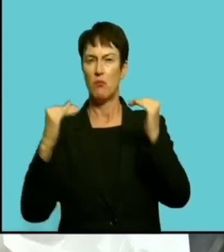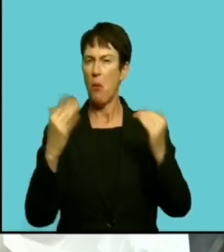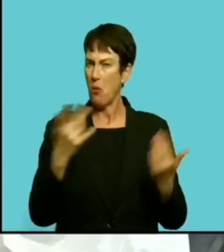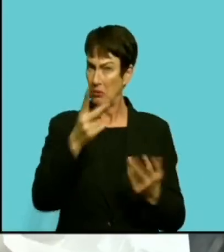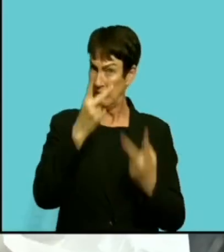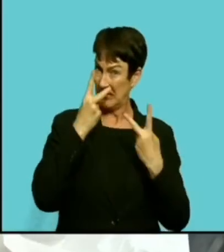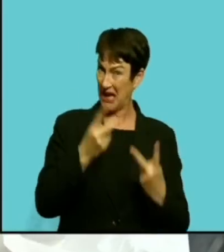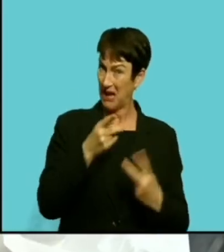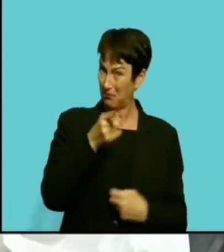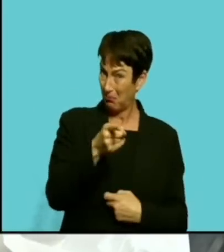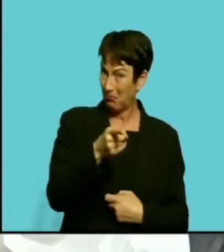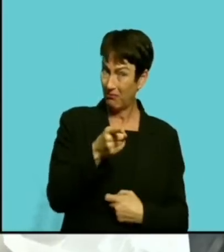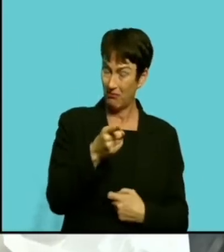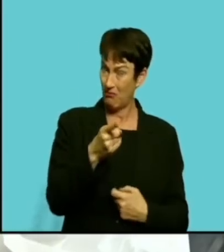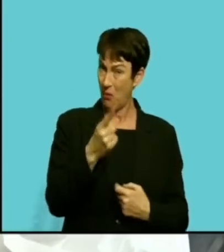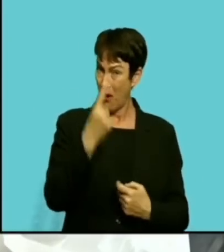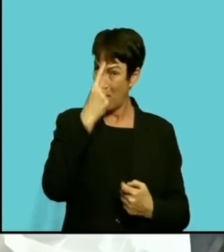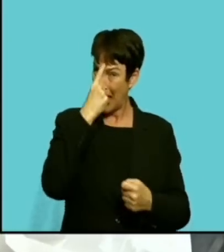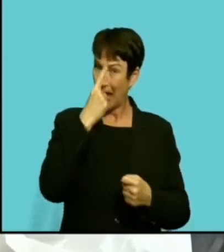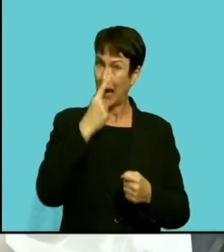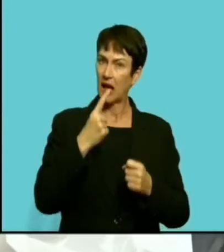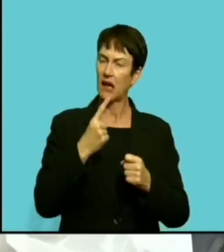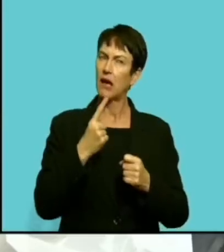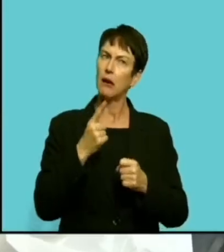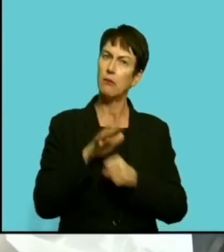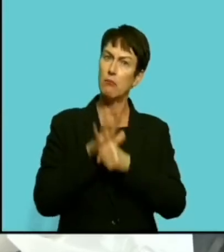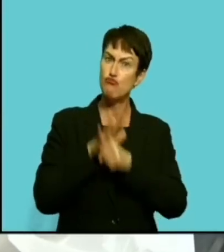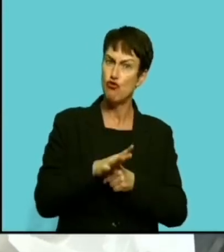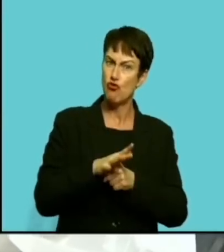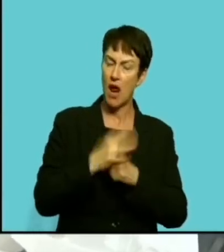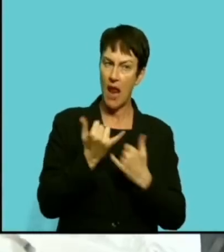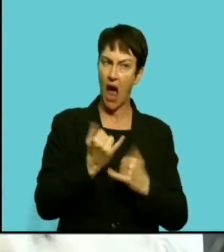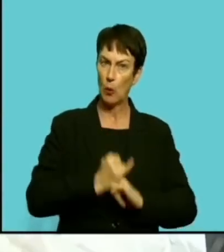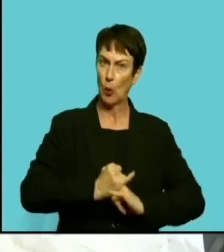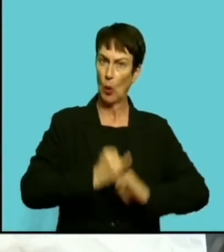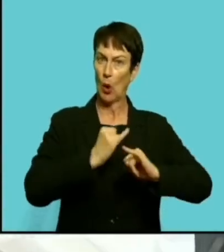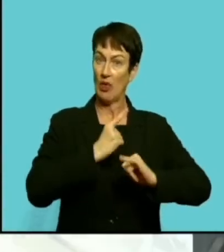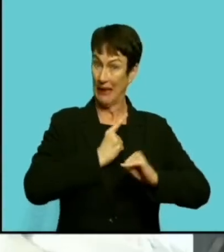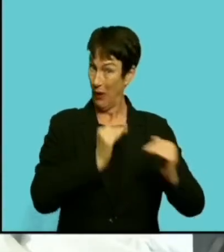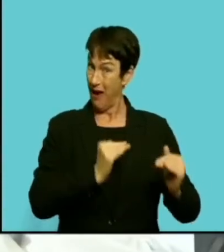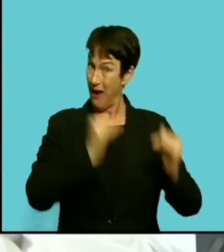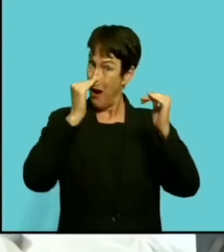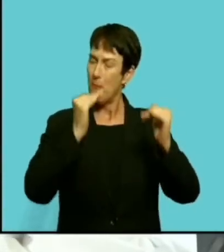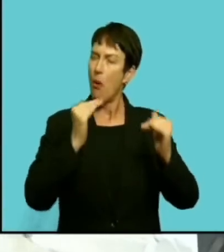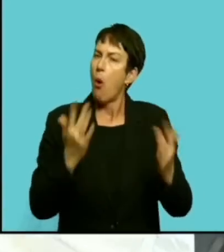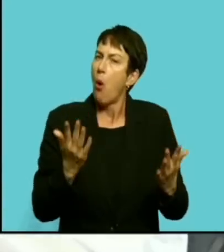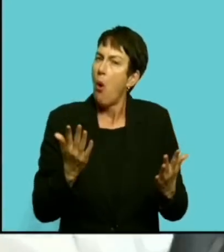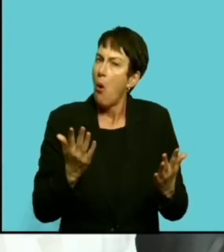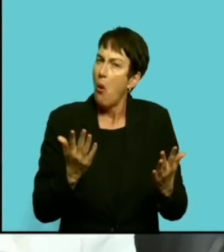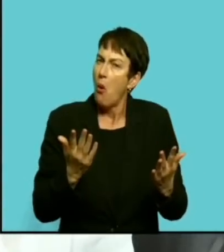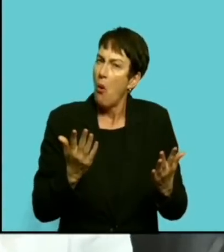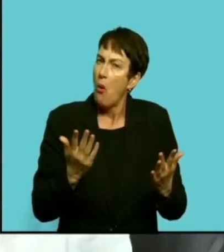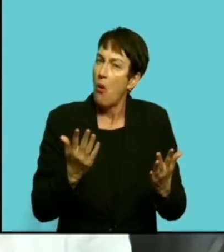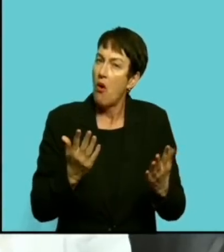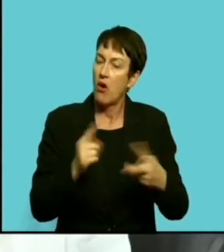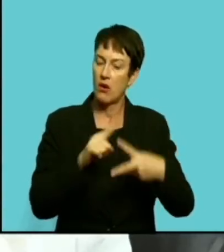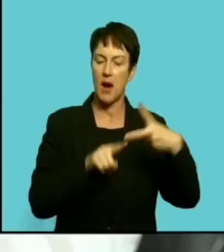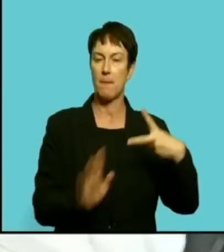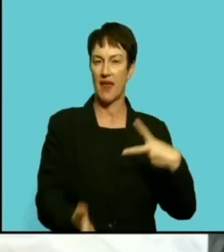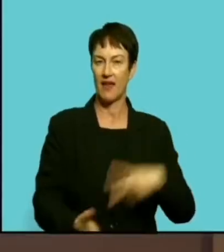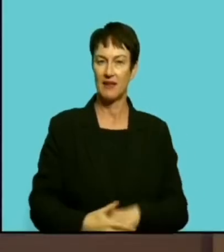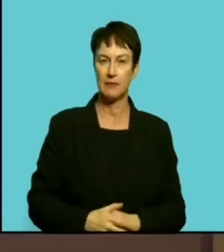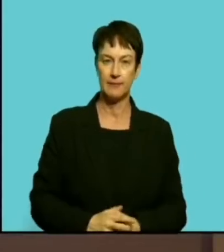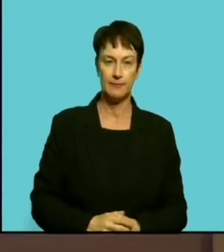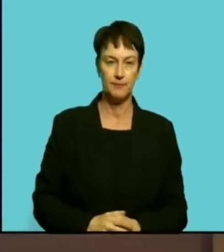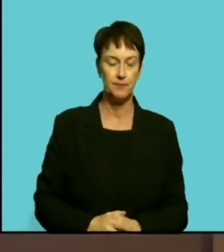now becoming more acute? Thank you, Governor. Those are all the questions for now.